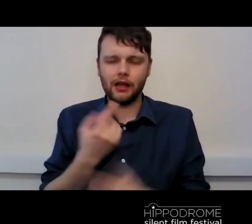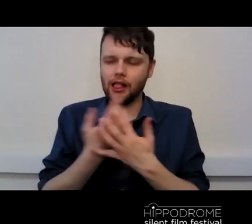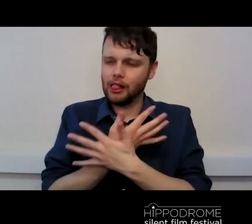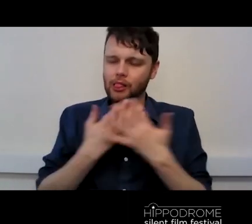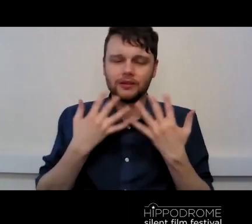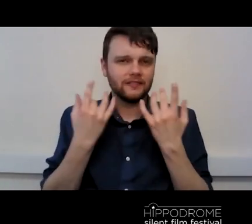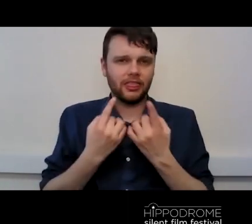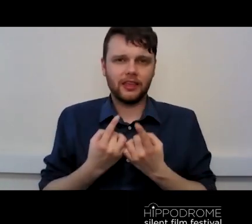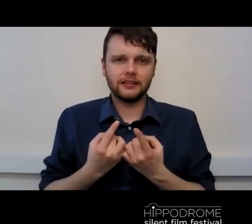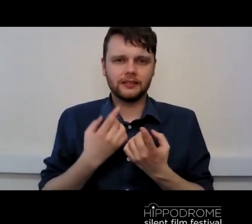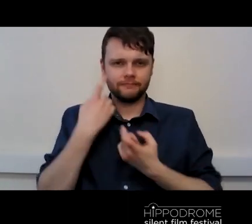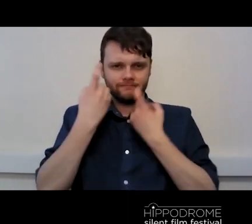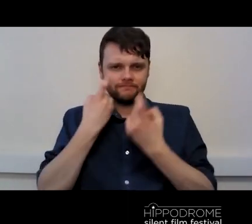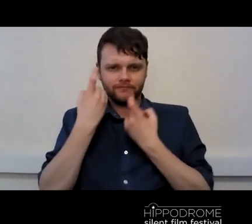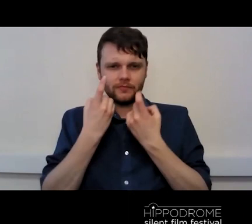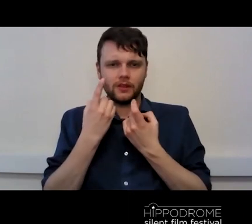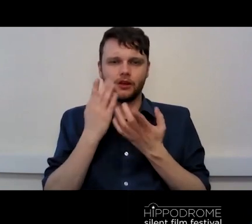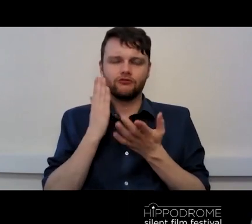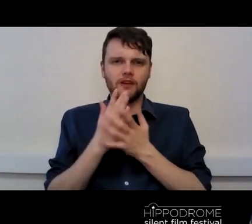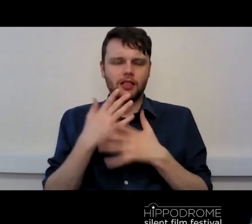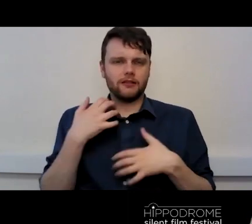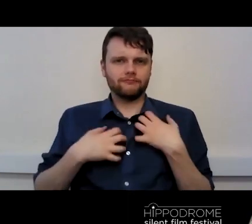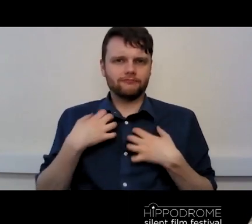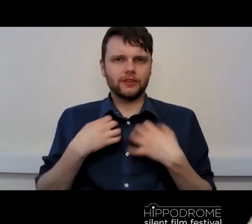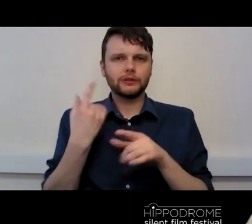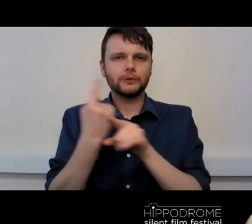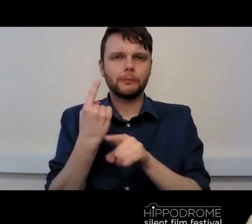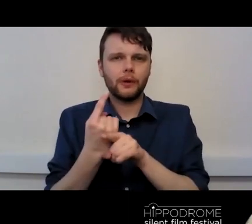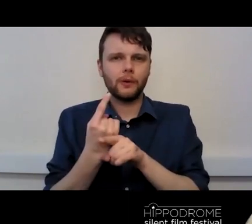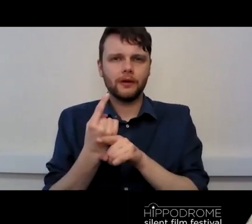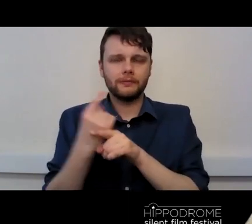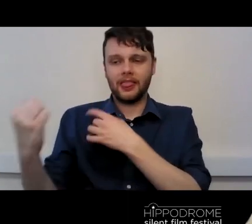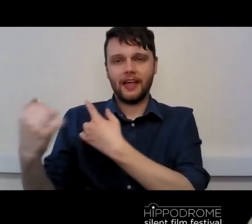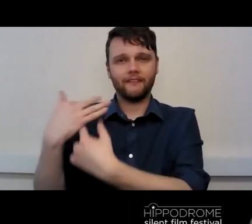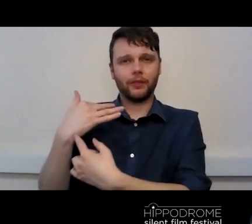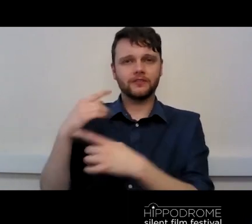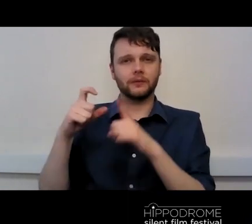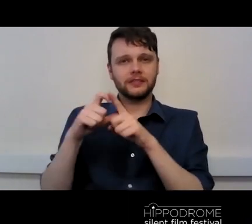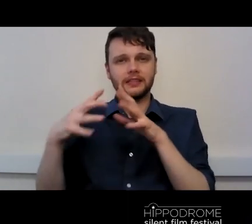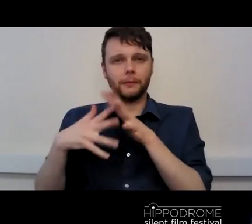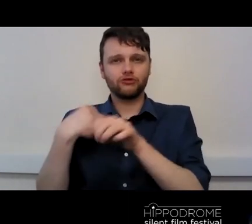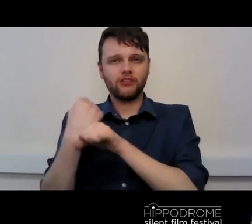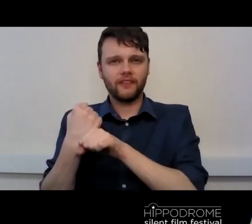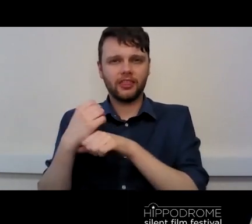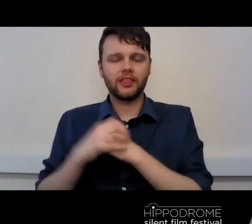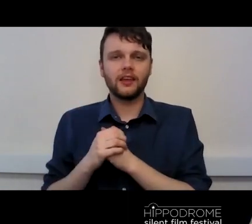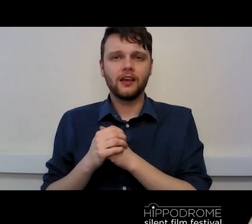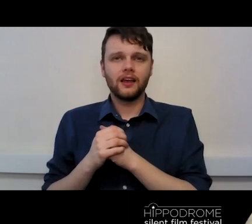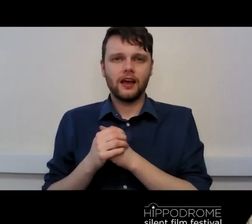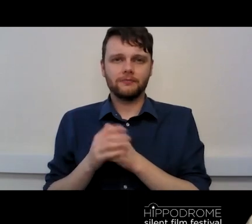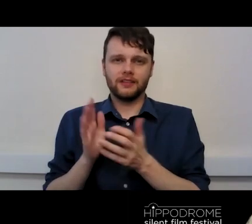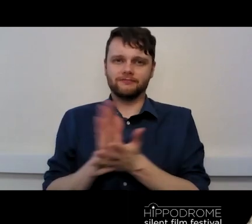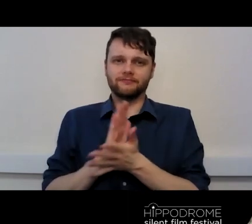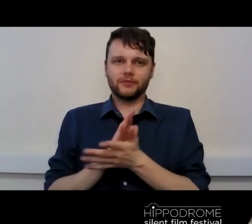pointers. Also really fascinating to hear about the influence of D.W. Griffith, and I'm delighted that we're actually showing